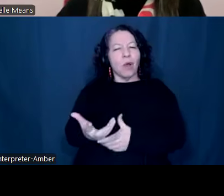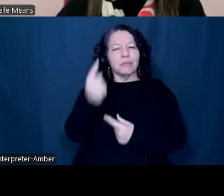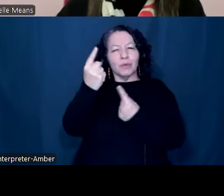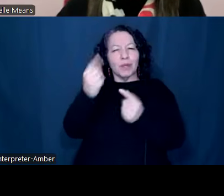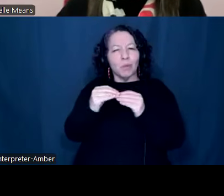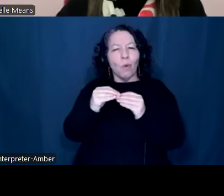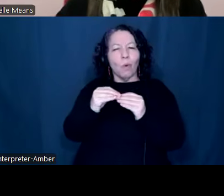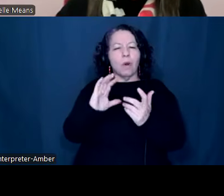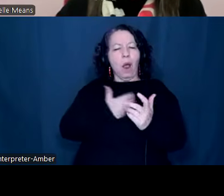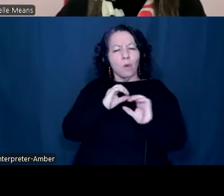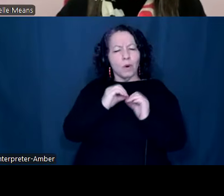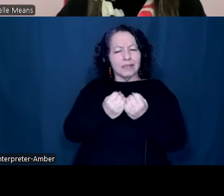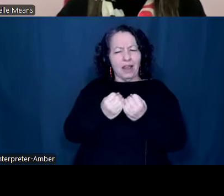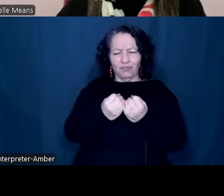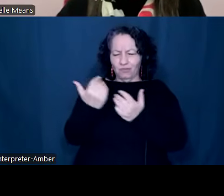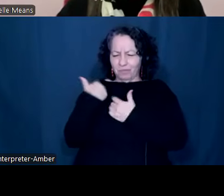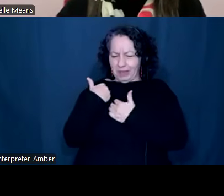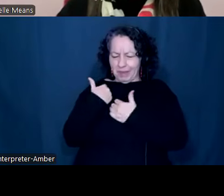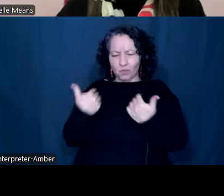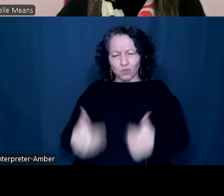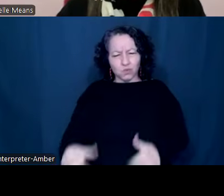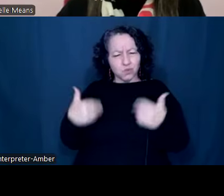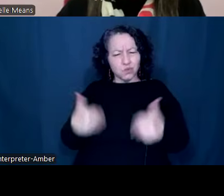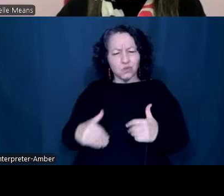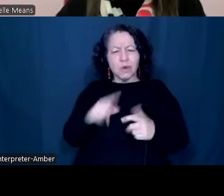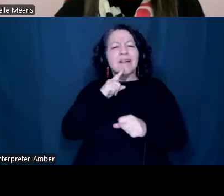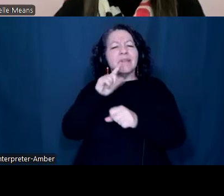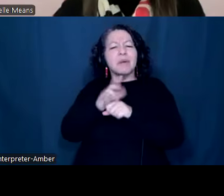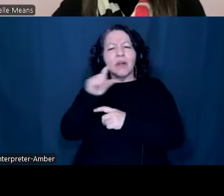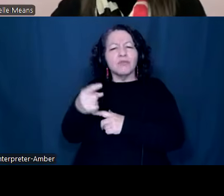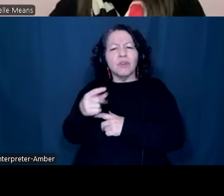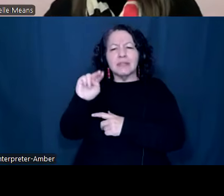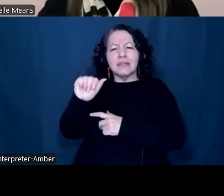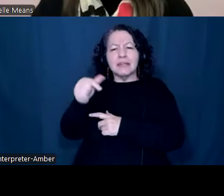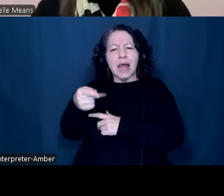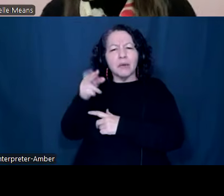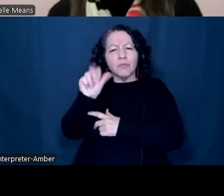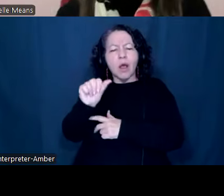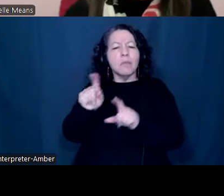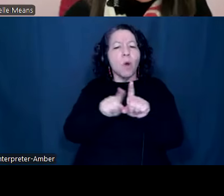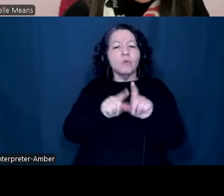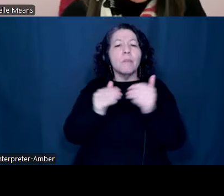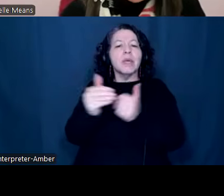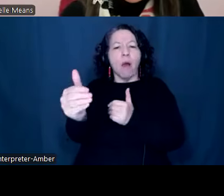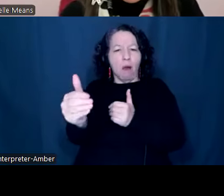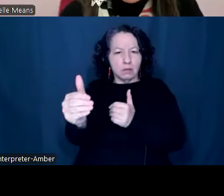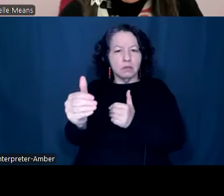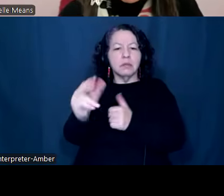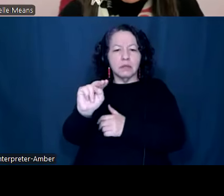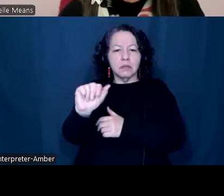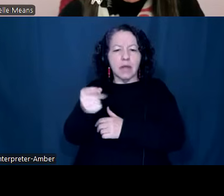ours to being committed not just to NAGPRA, but what it means to go beyond NAGPRA, and for what it means